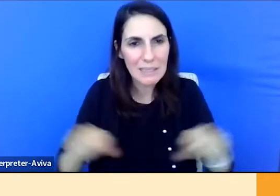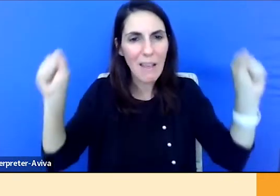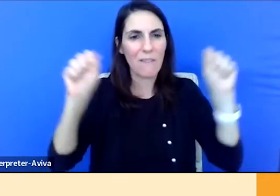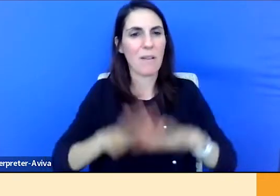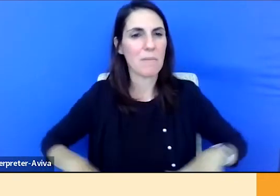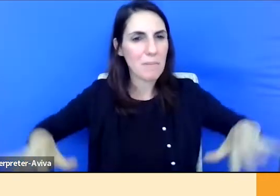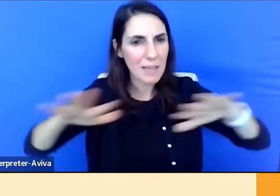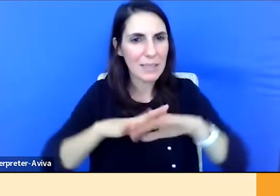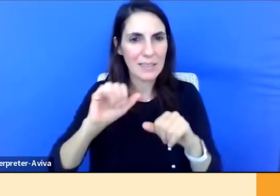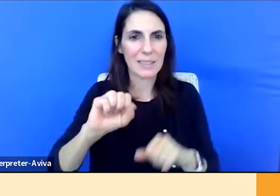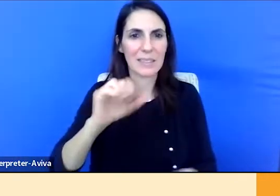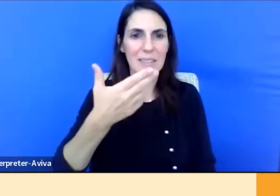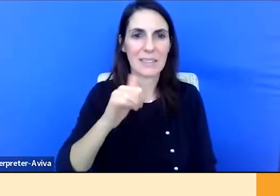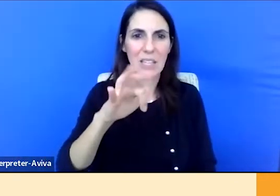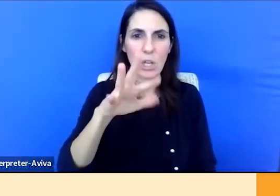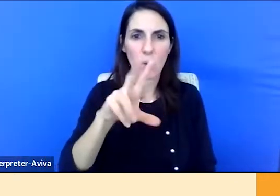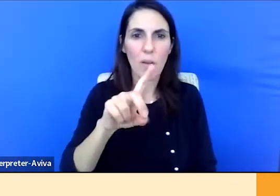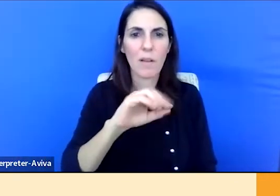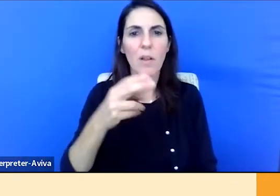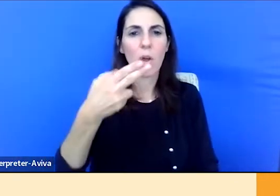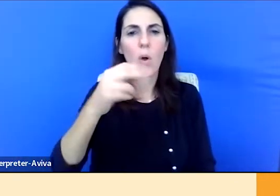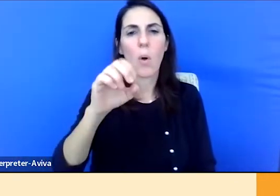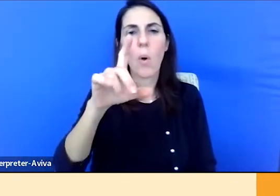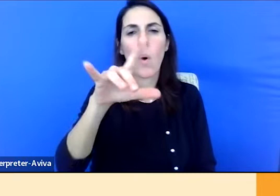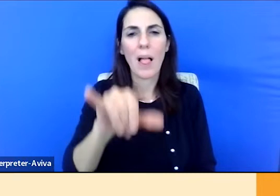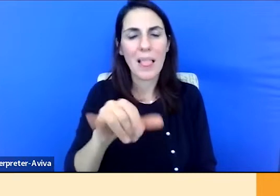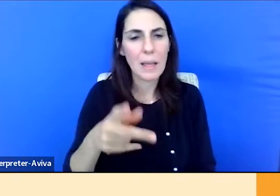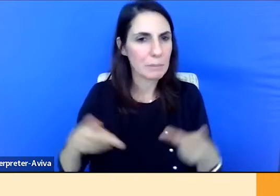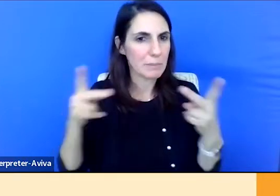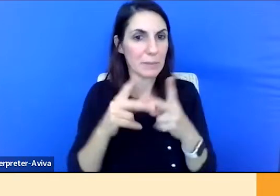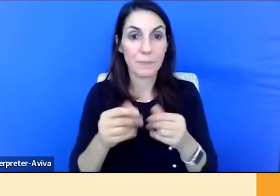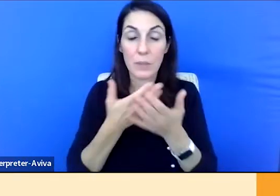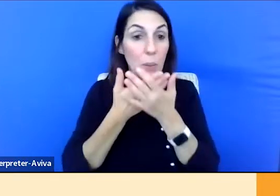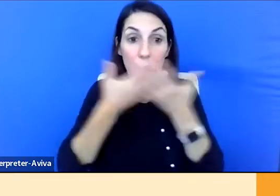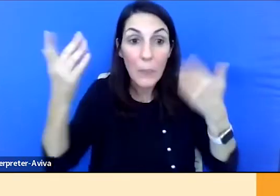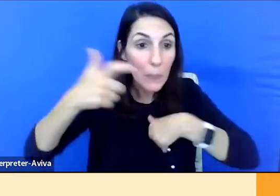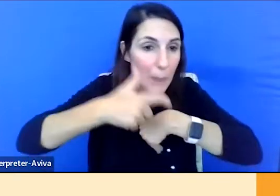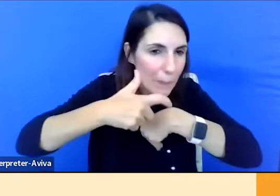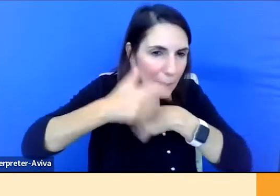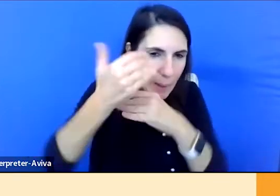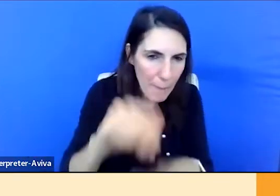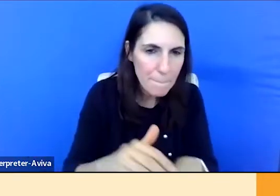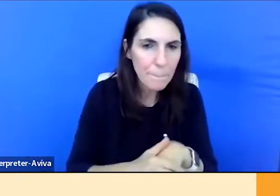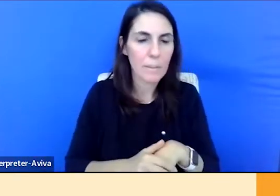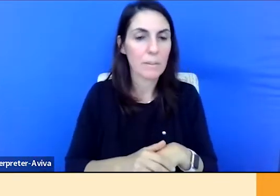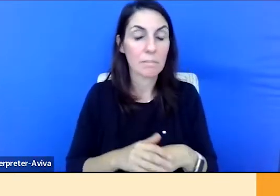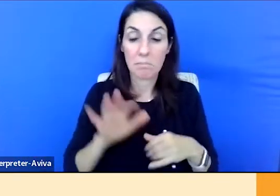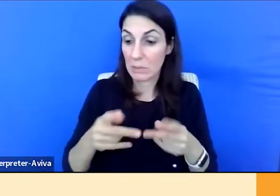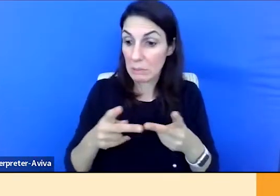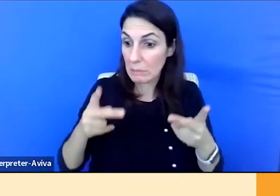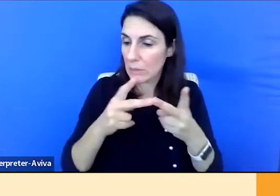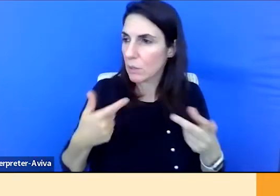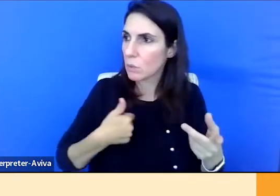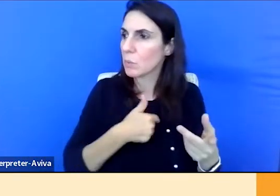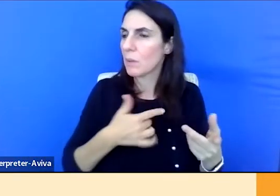sacred and holy place, a place without time, a place where we are all